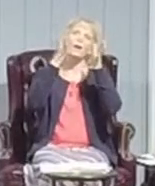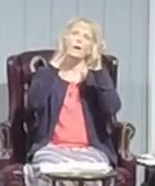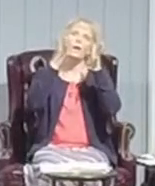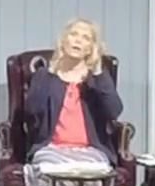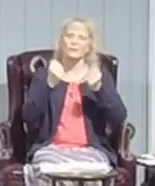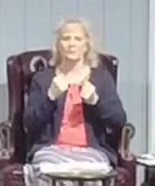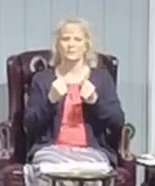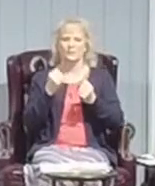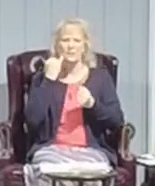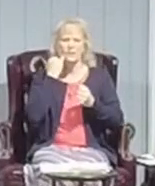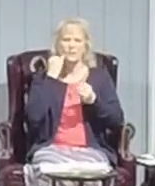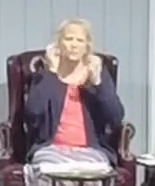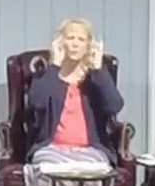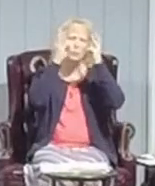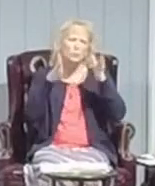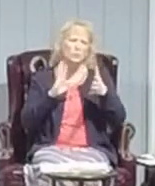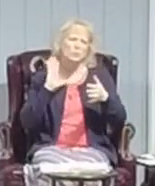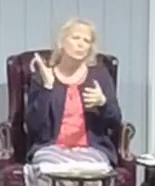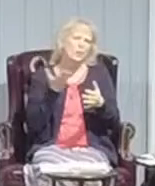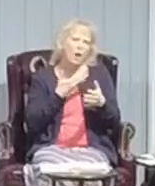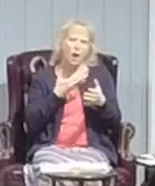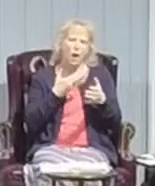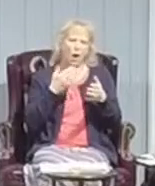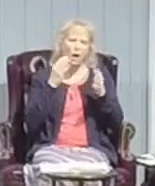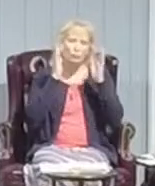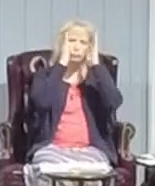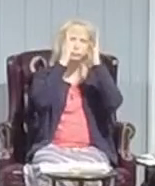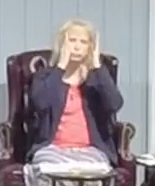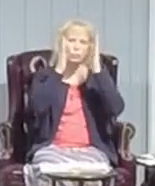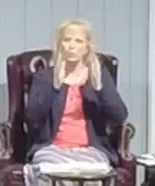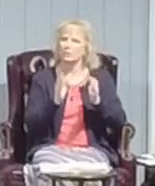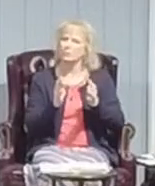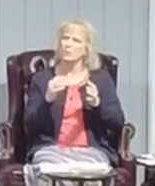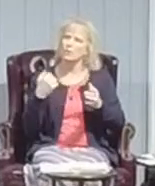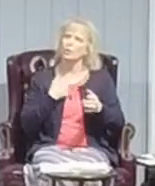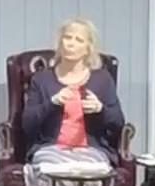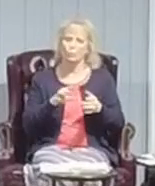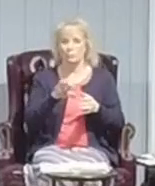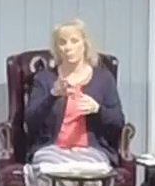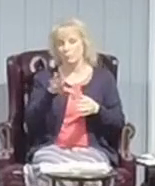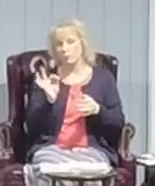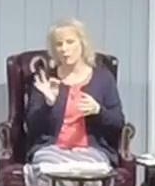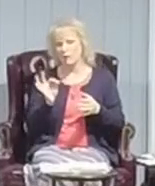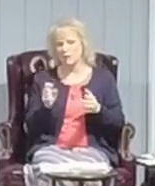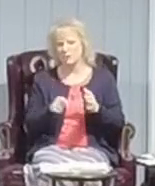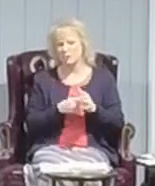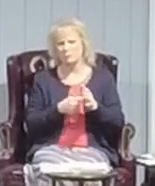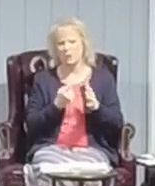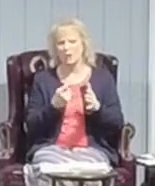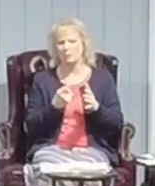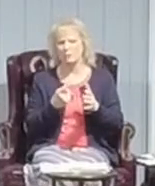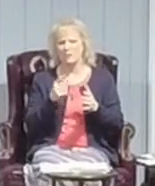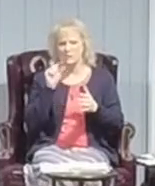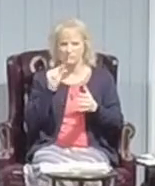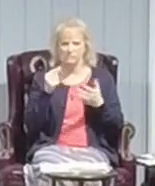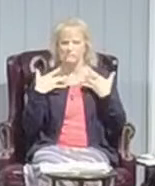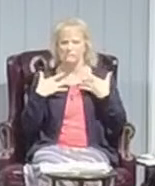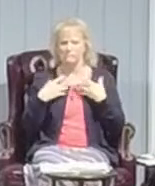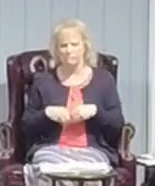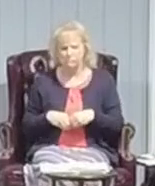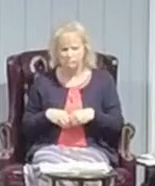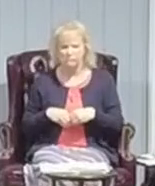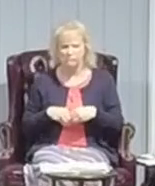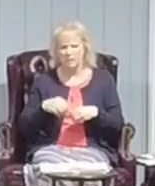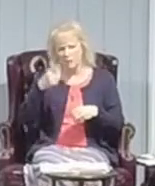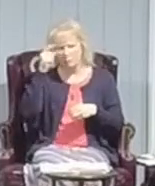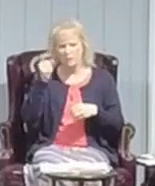that for a little bit, if the witnesses were our cause or where our focus was, we would find once in a while a little bit of discouragement.